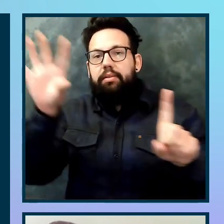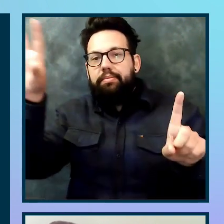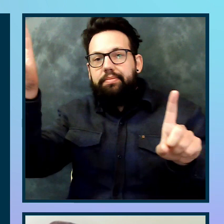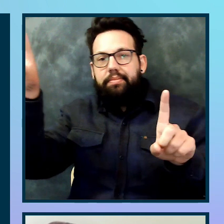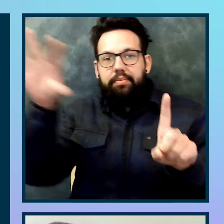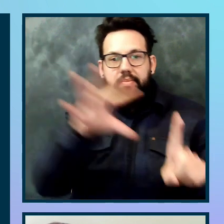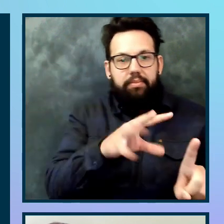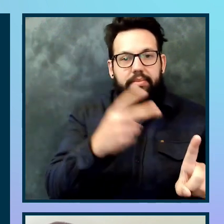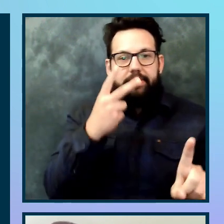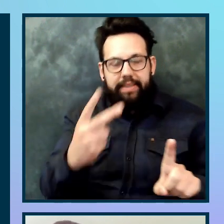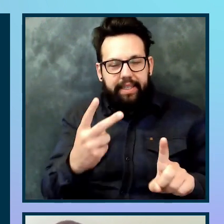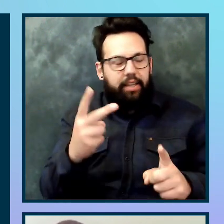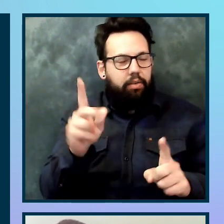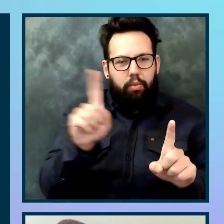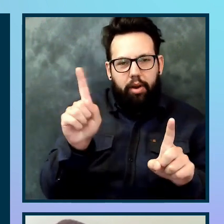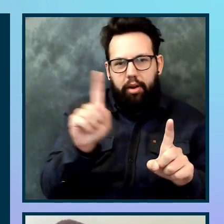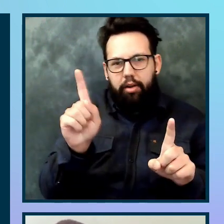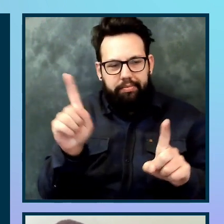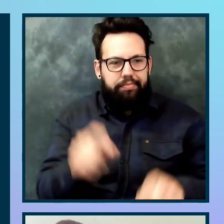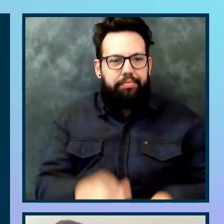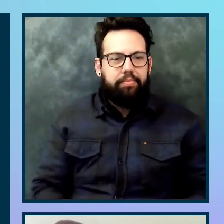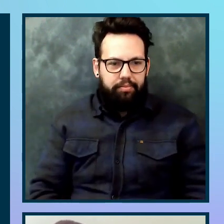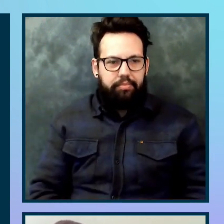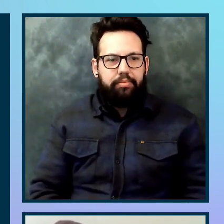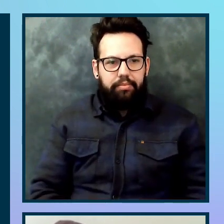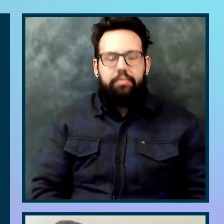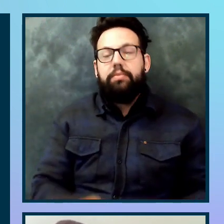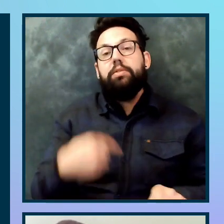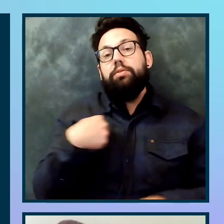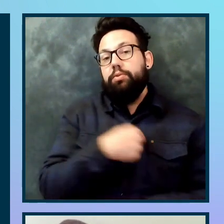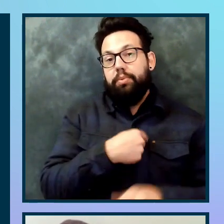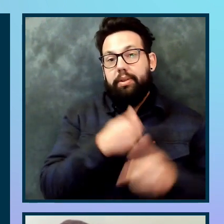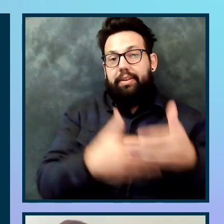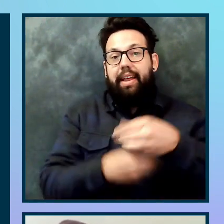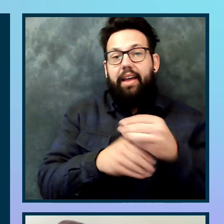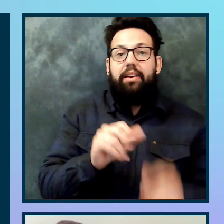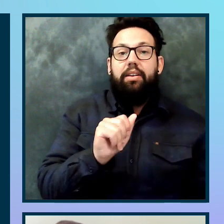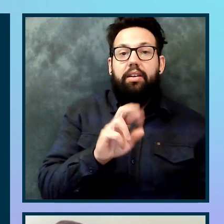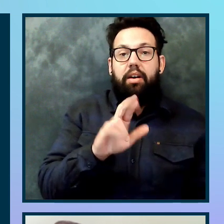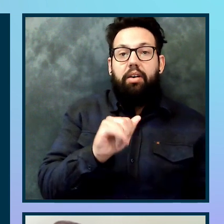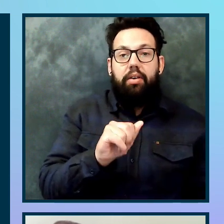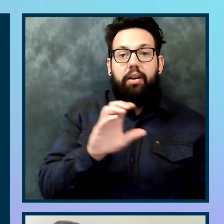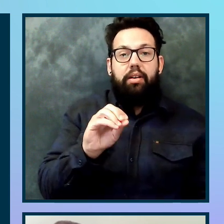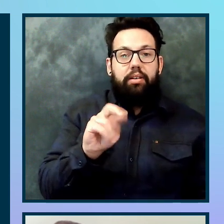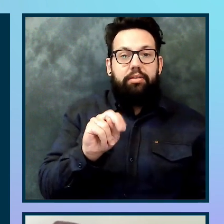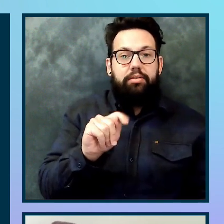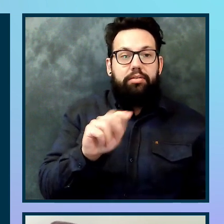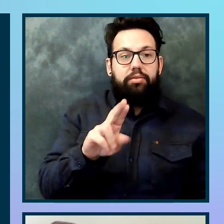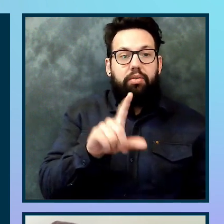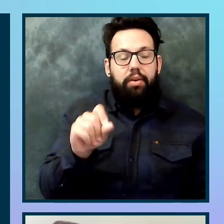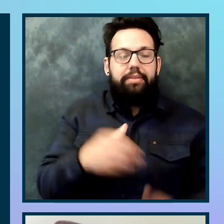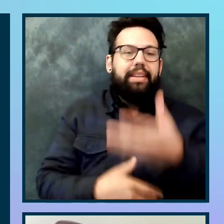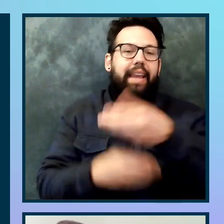the element it controls. And so we add aria controls in addition to that, and we assign it with an ID. And so we add again this